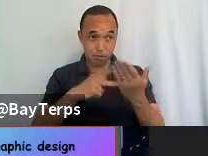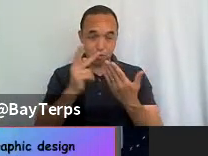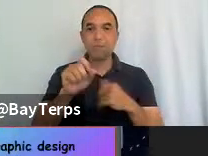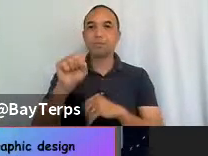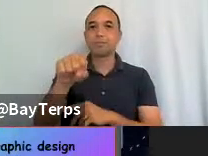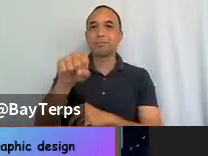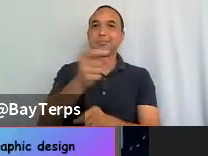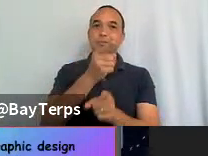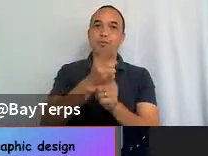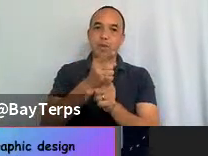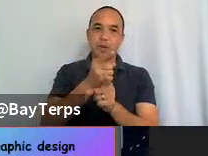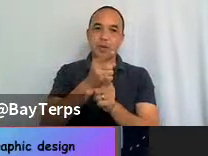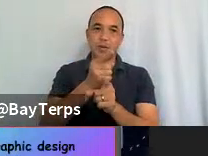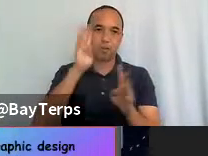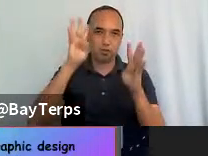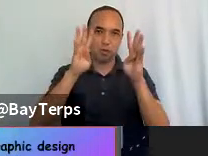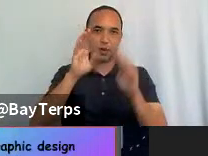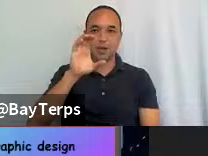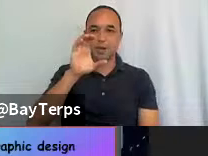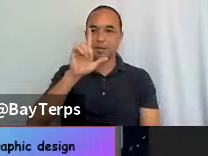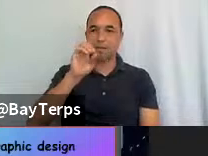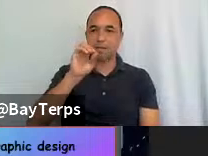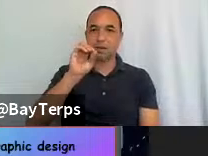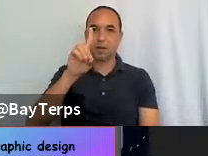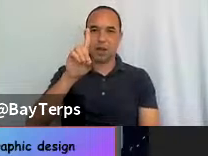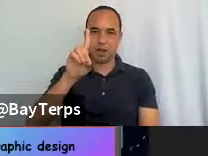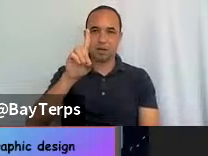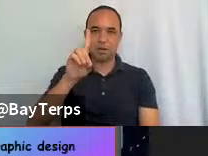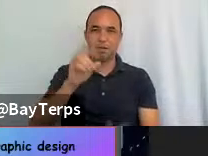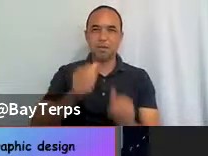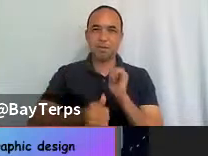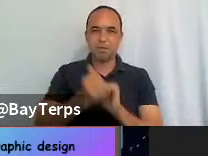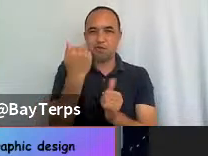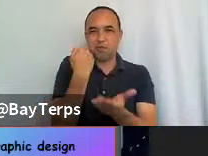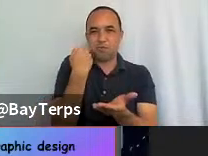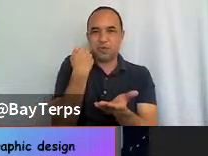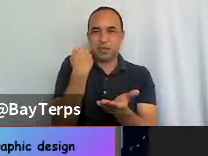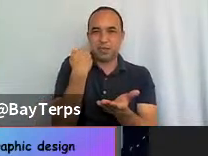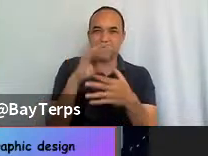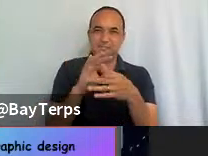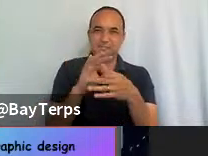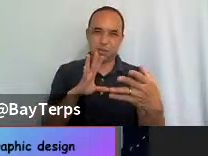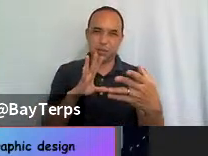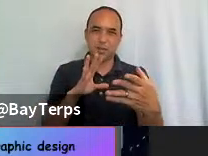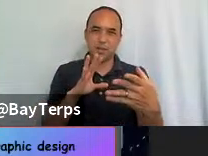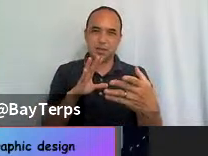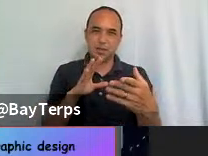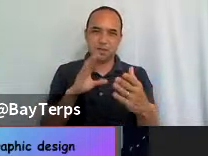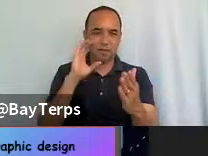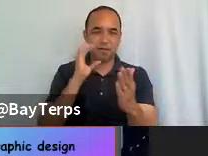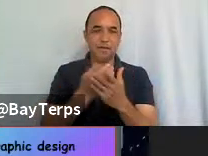Photoshop Creative Cloud, which is the most recent iteration of